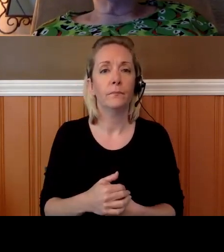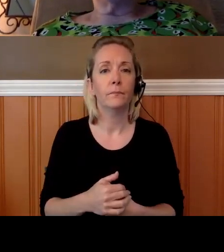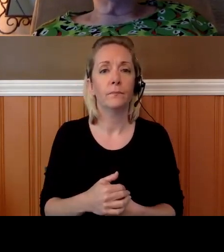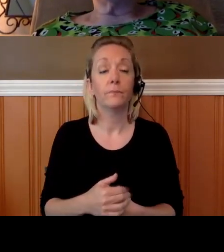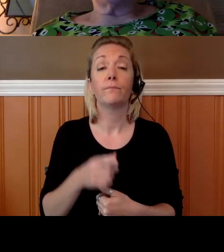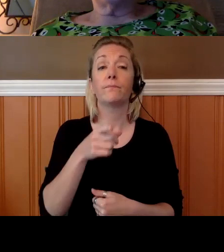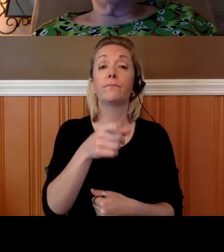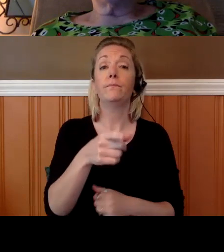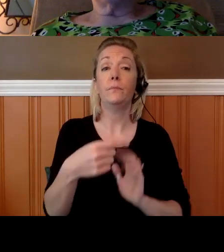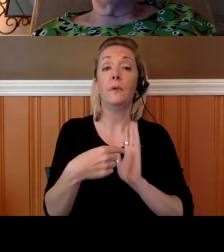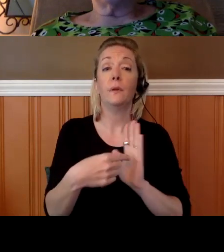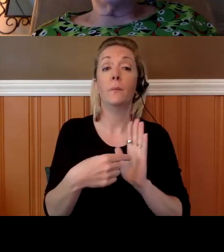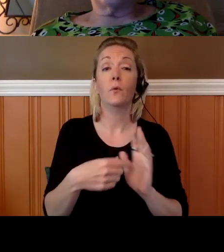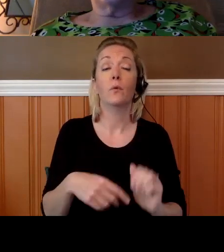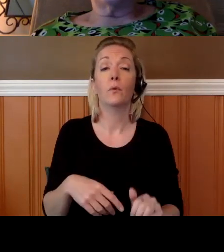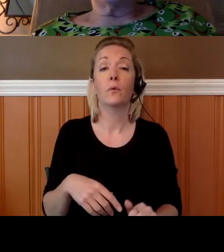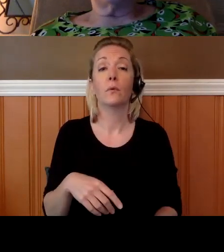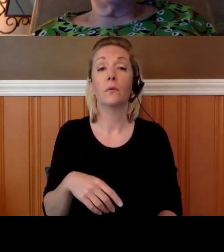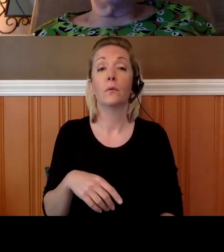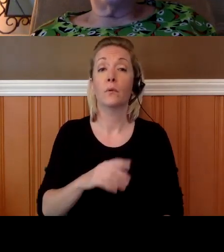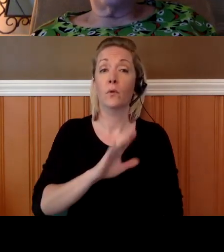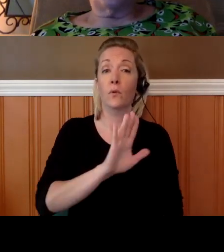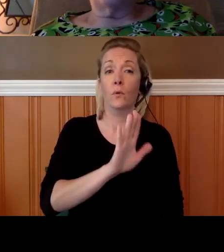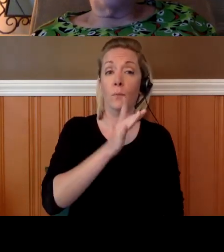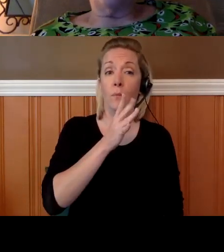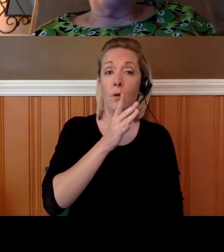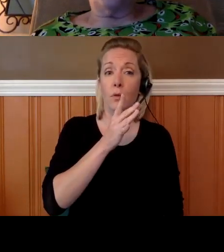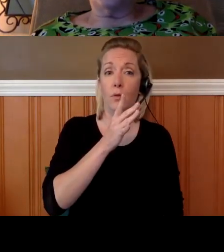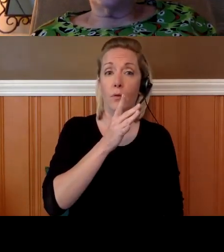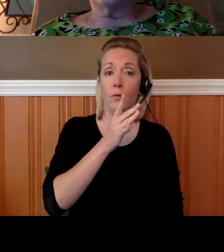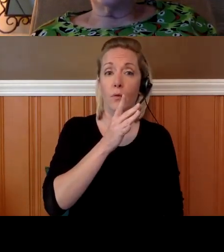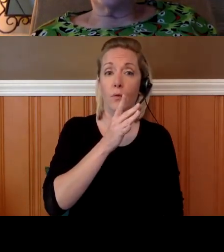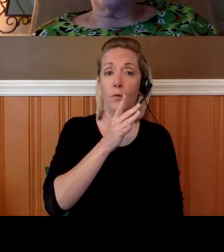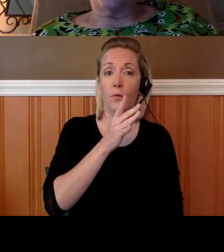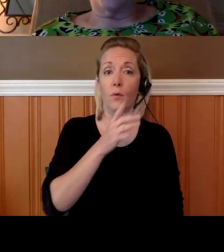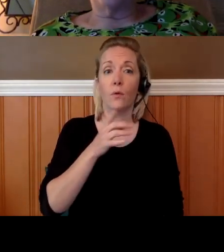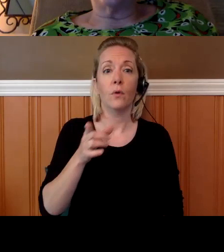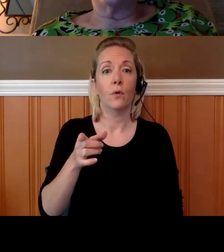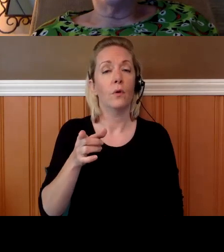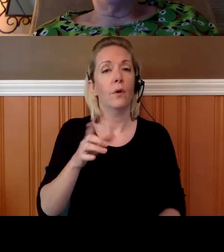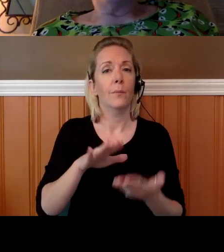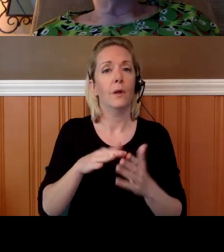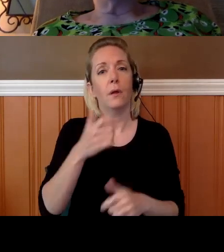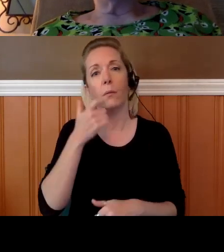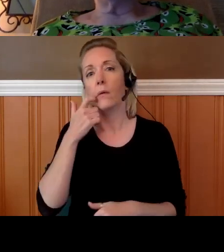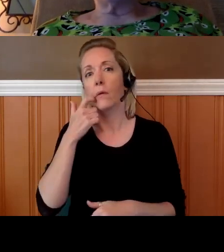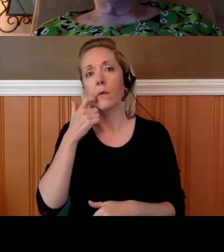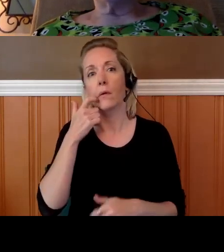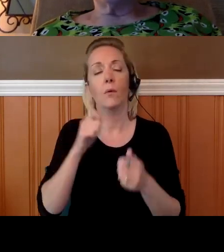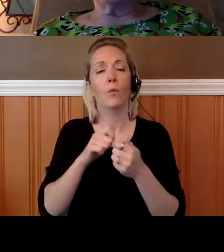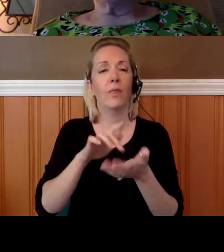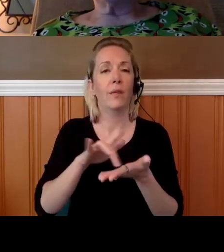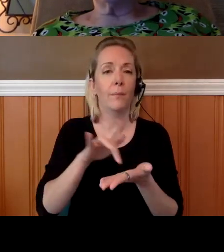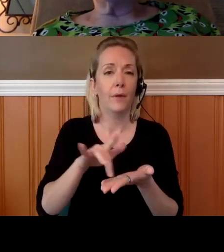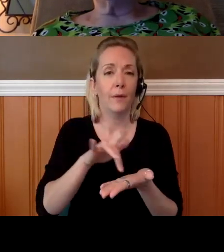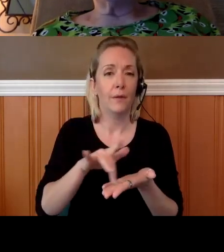This child was funny because her mother claimed that she really became Appleholic with this iPad. But it was one of the